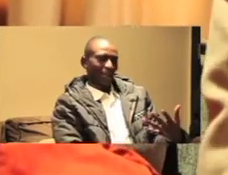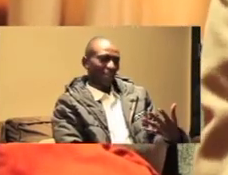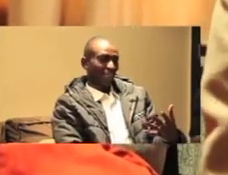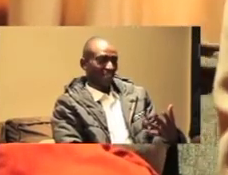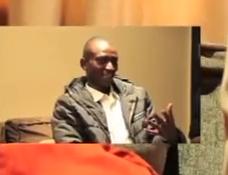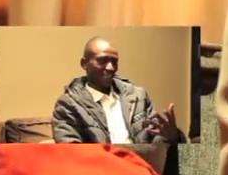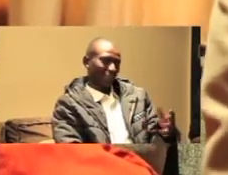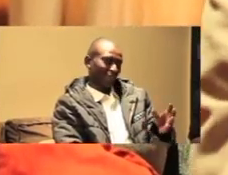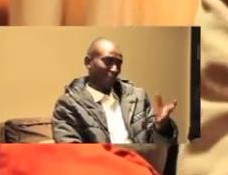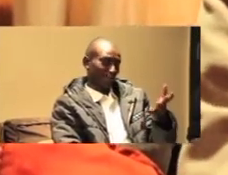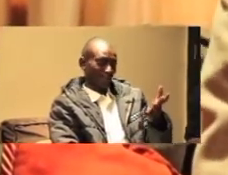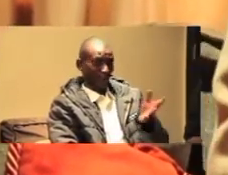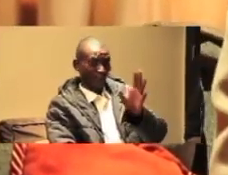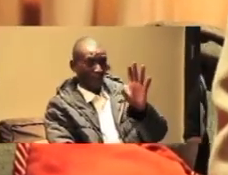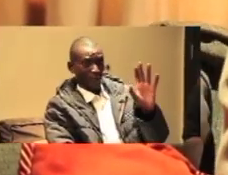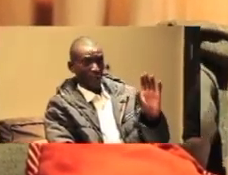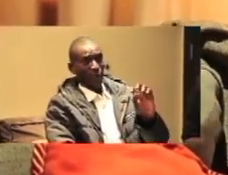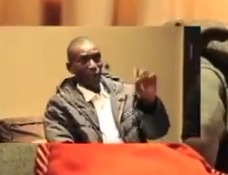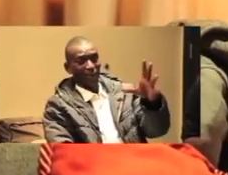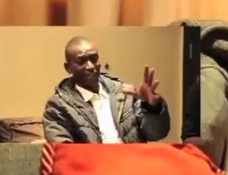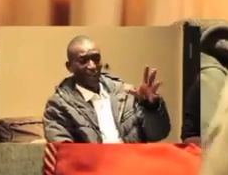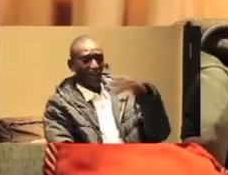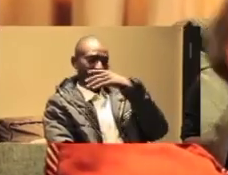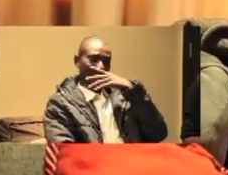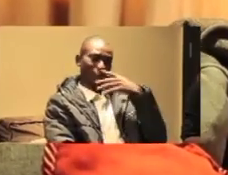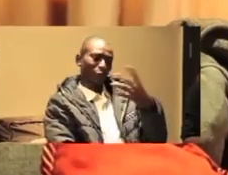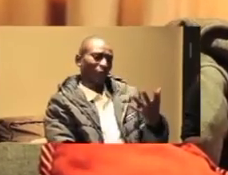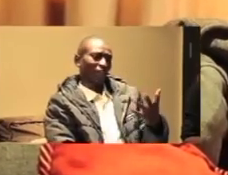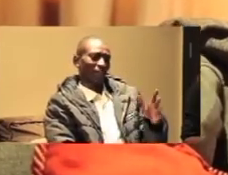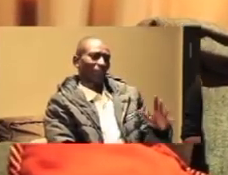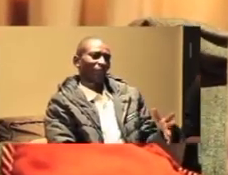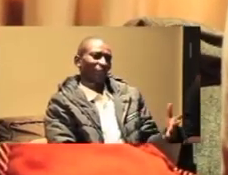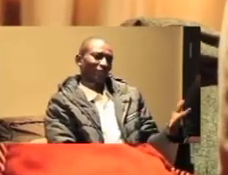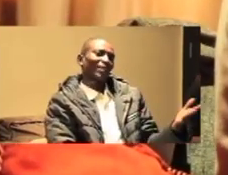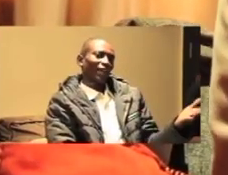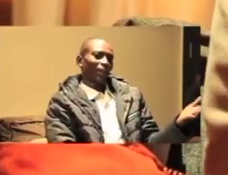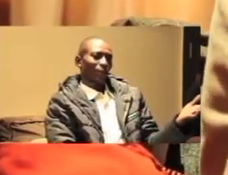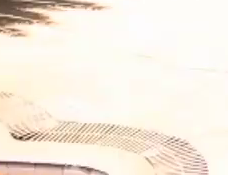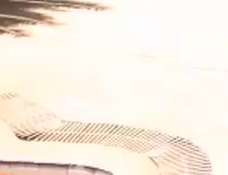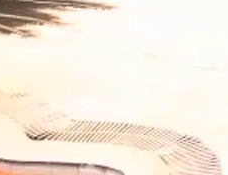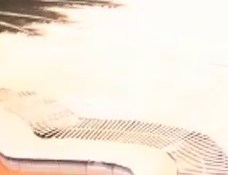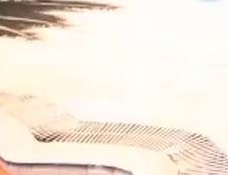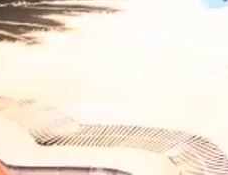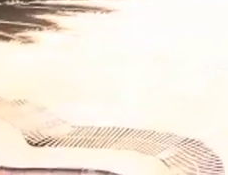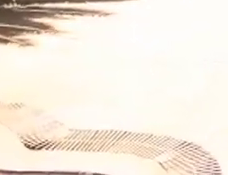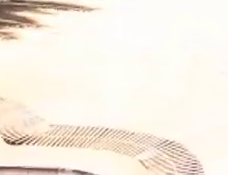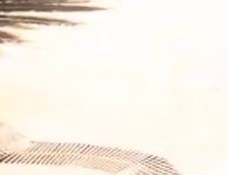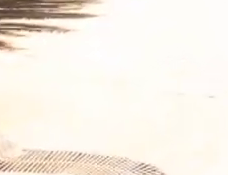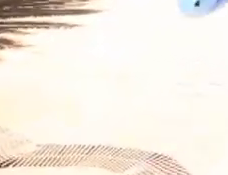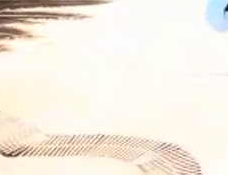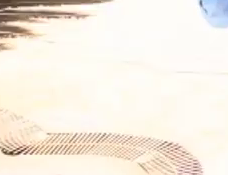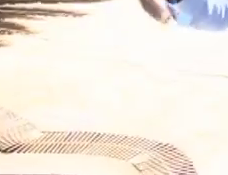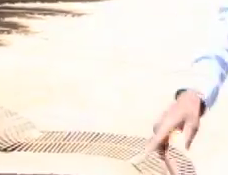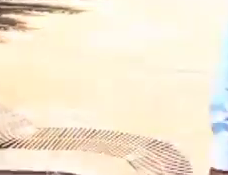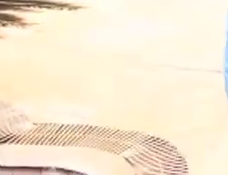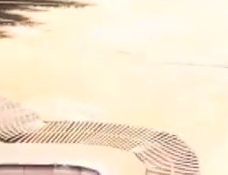I had planned we go to Mombasa, but because of time, we went to Nanyuki. I